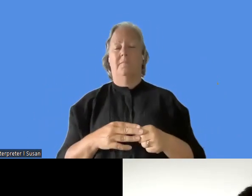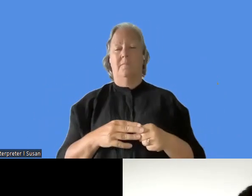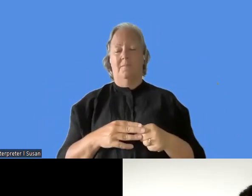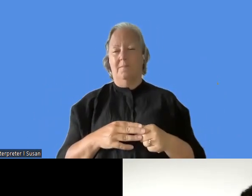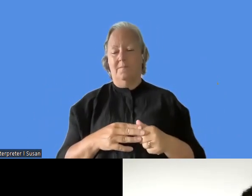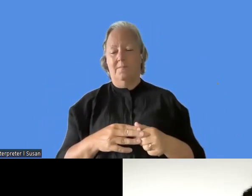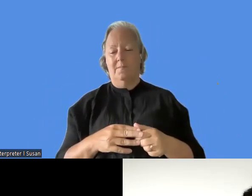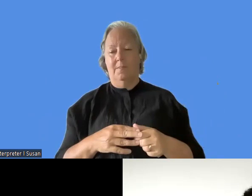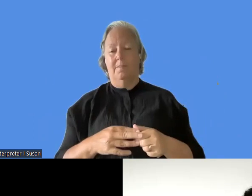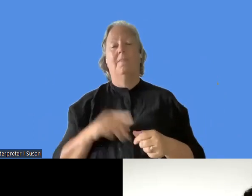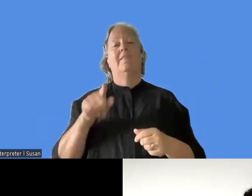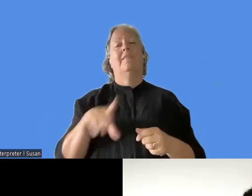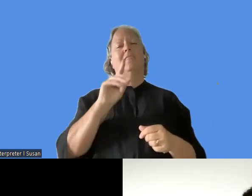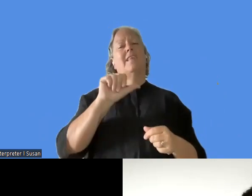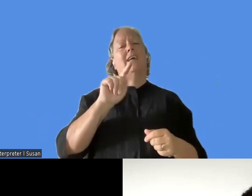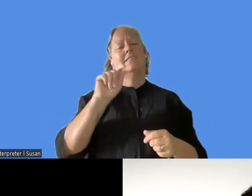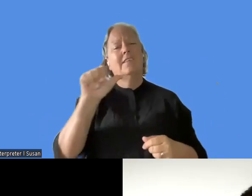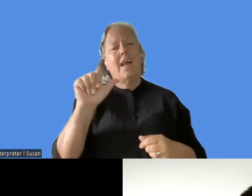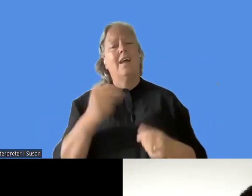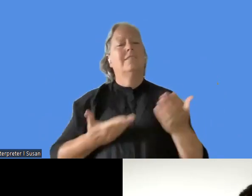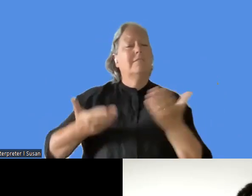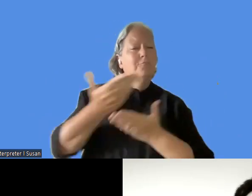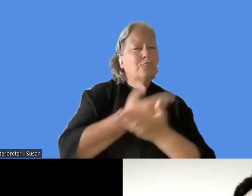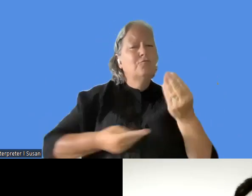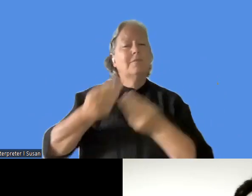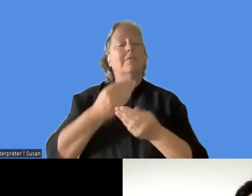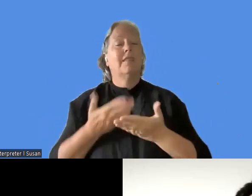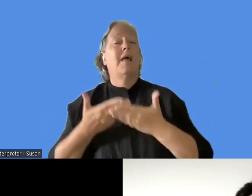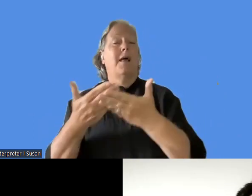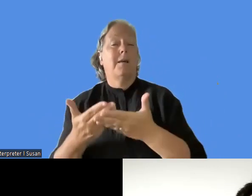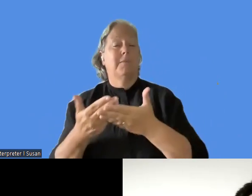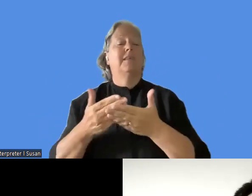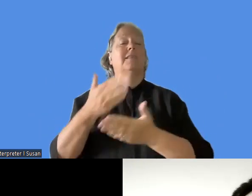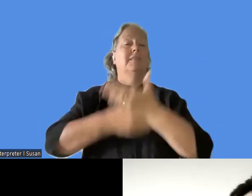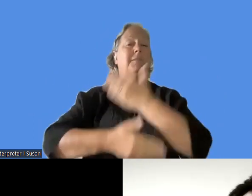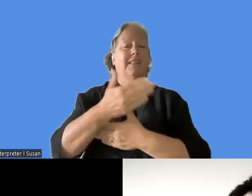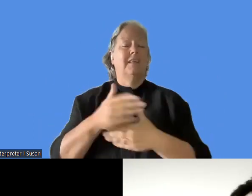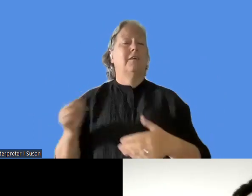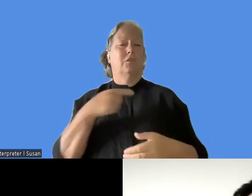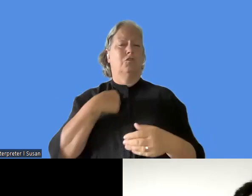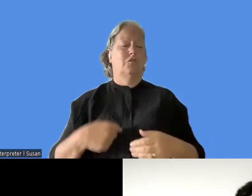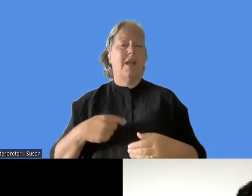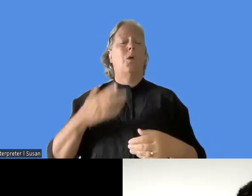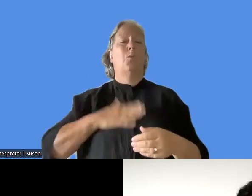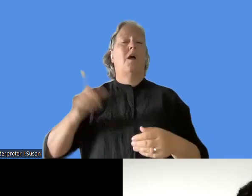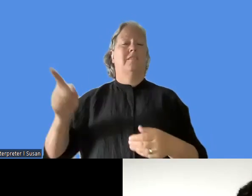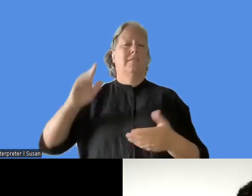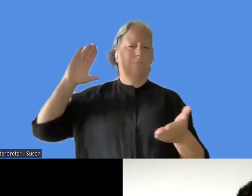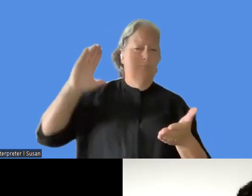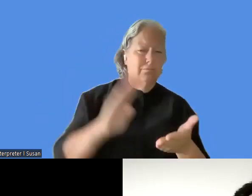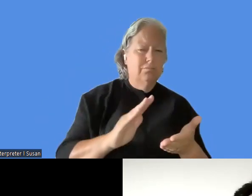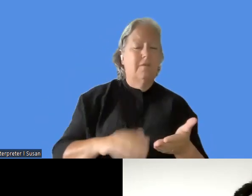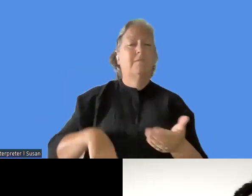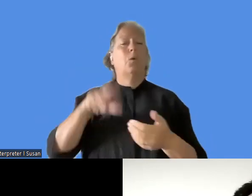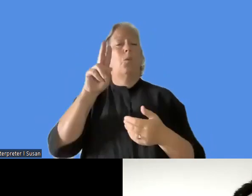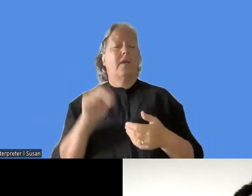First, data exchange and sharing has helped people with disability in China to achieve the poverty reduction goal set by the UN